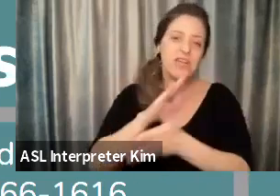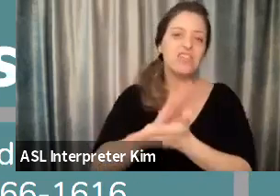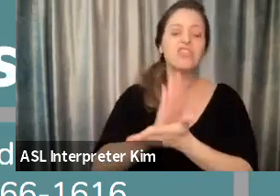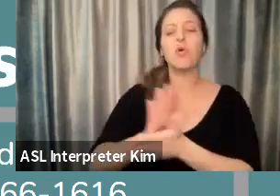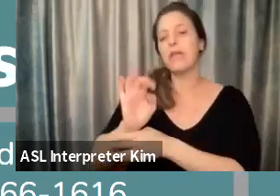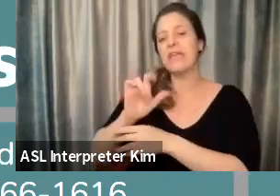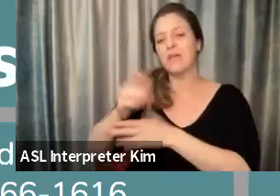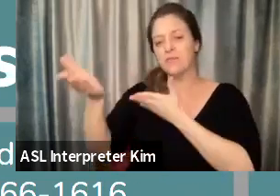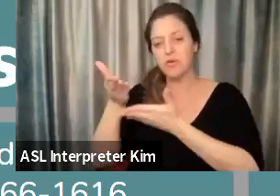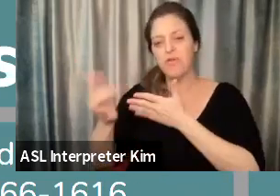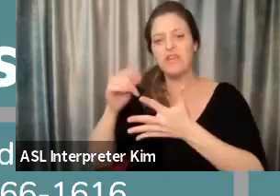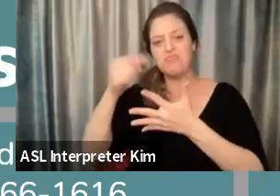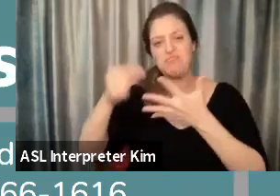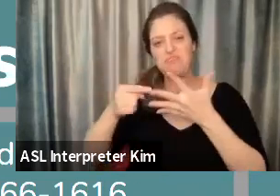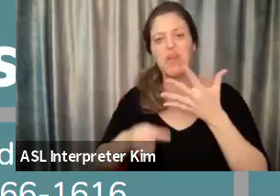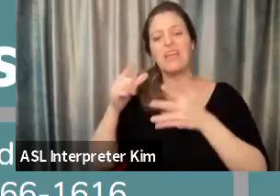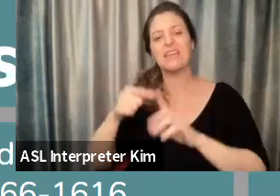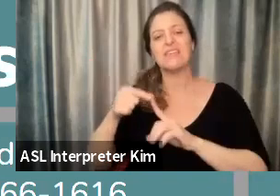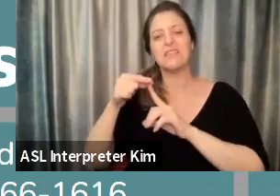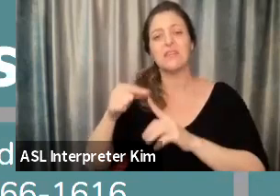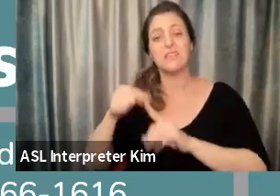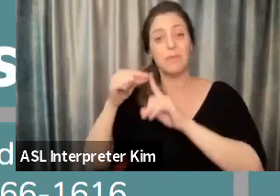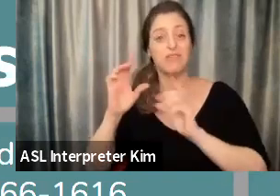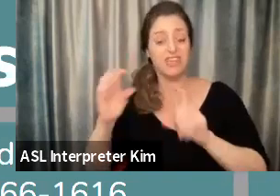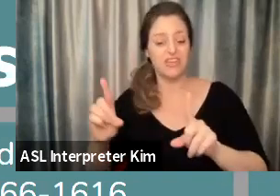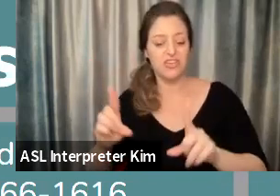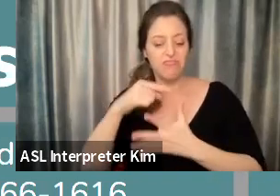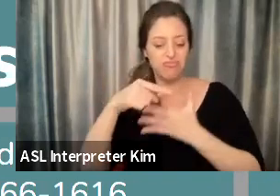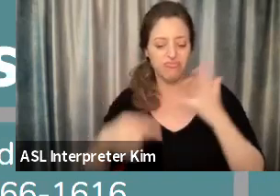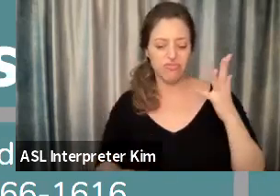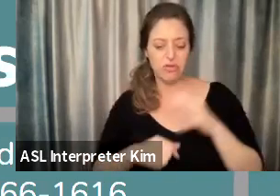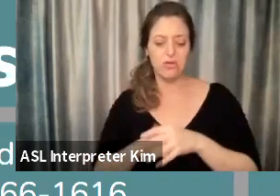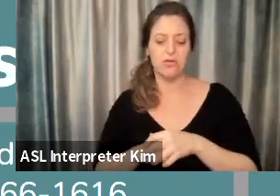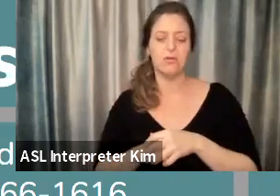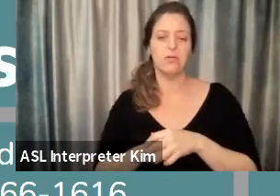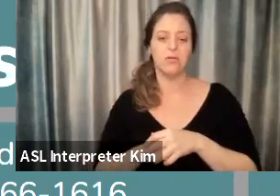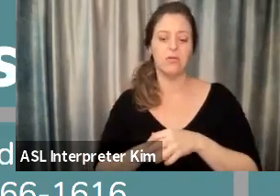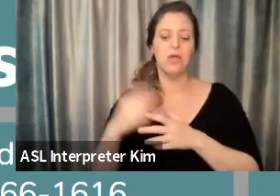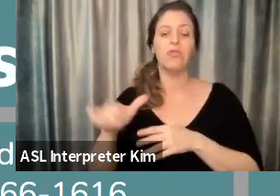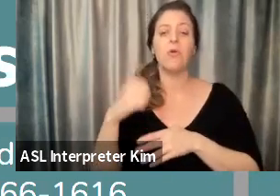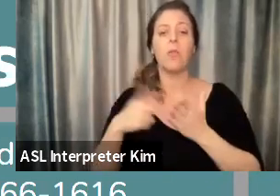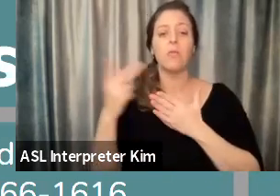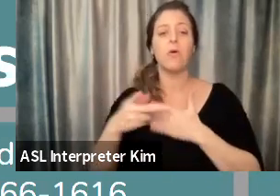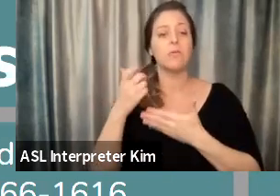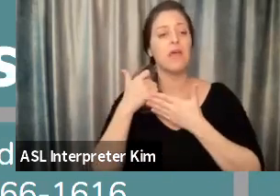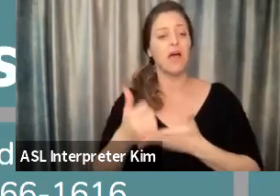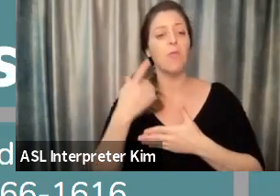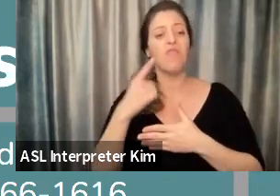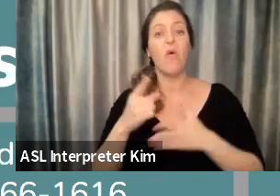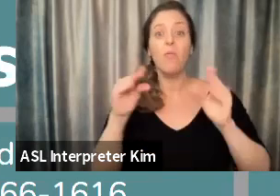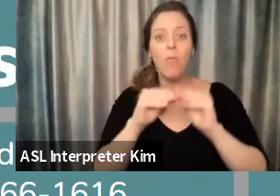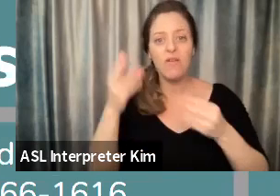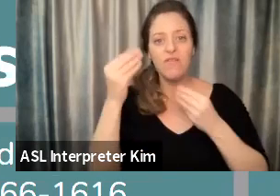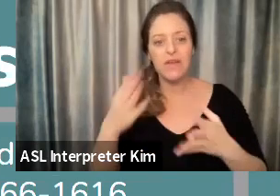learner services department and special education. There are other programs that help with as far as providing information. So